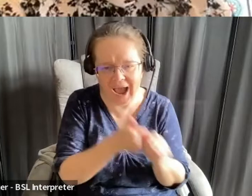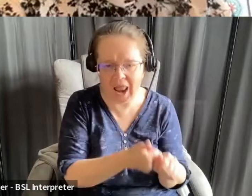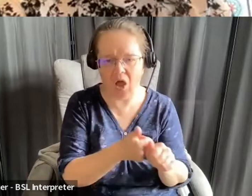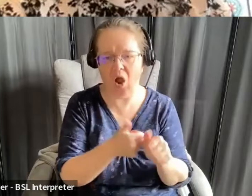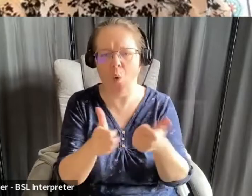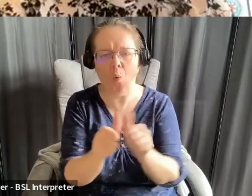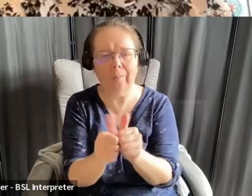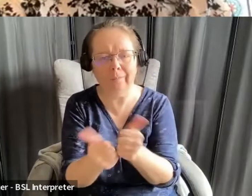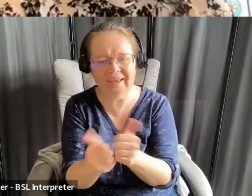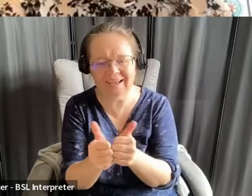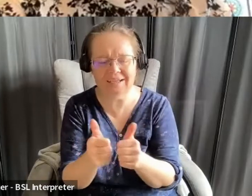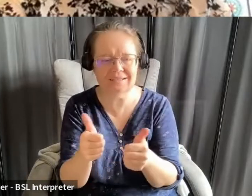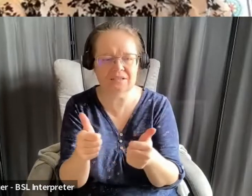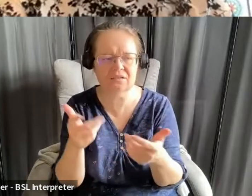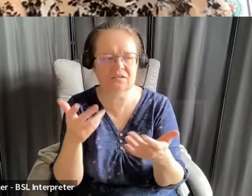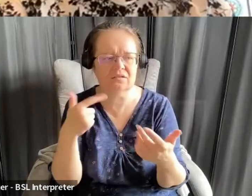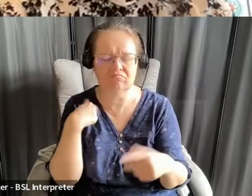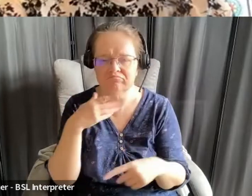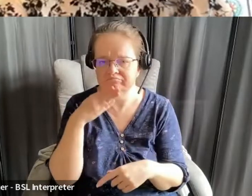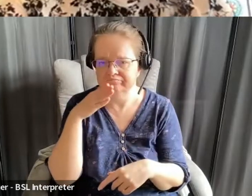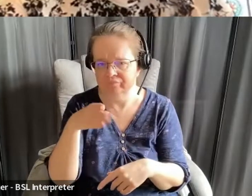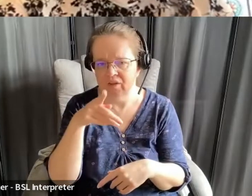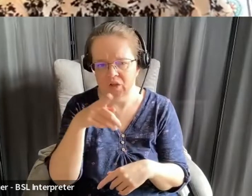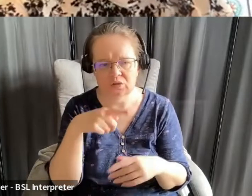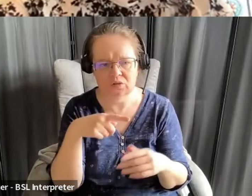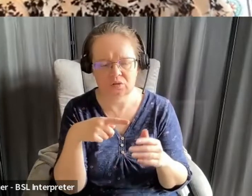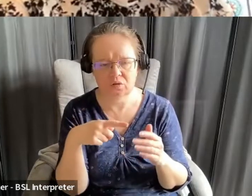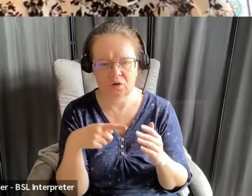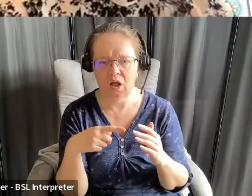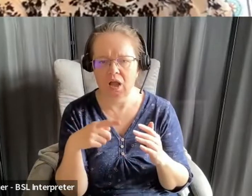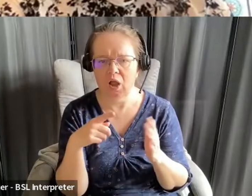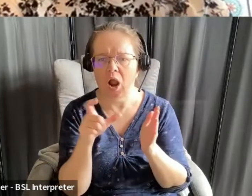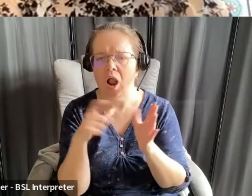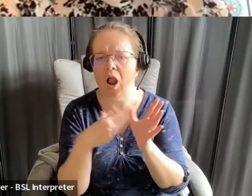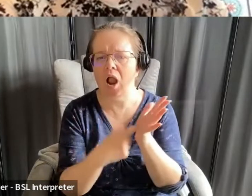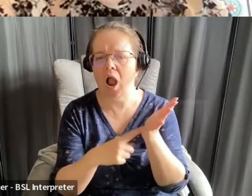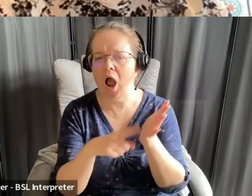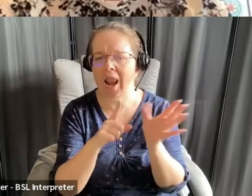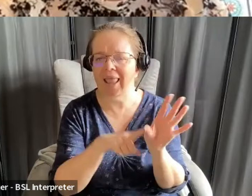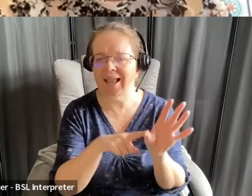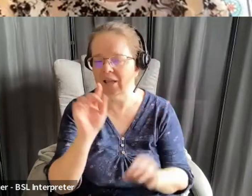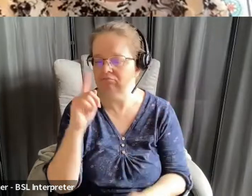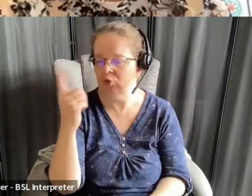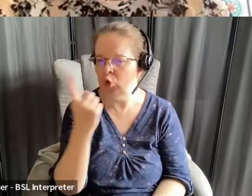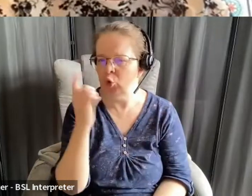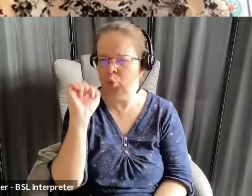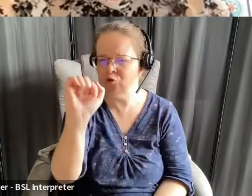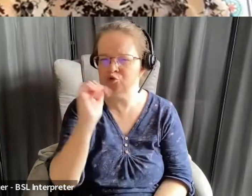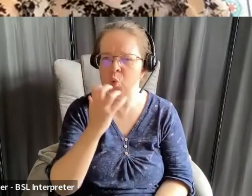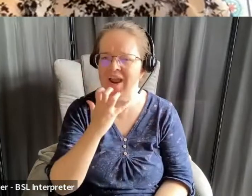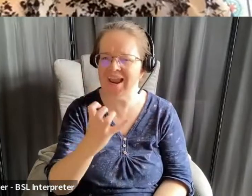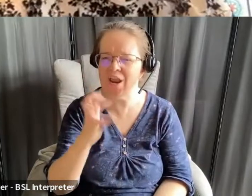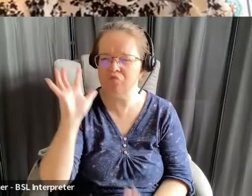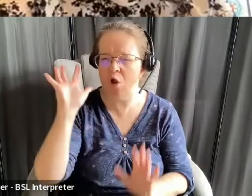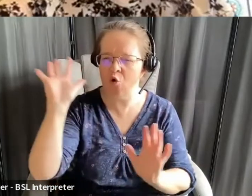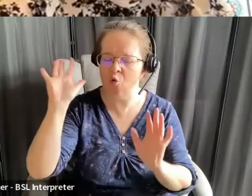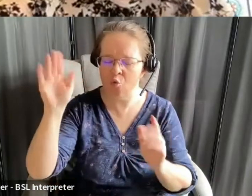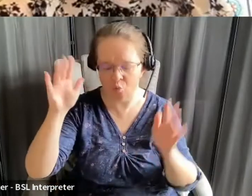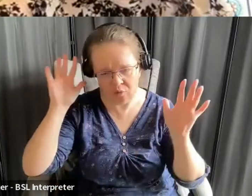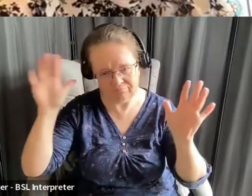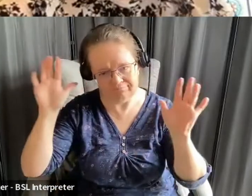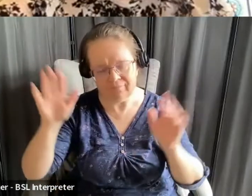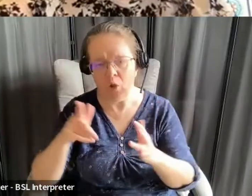breakthrough. Carley, I'm going to go to you and ask you, who's your hero, or what mentor or individual really helped you get